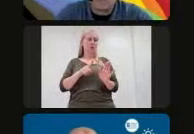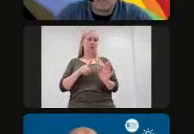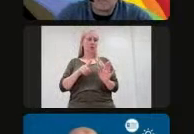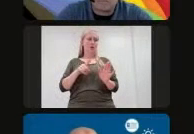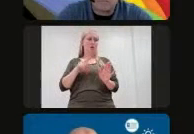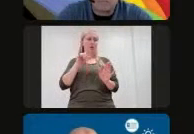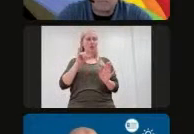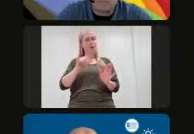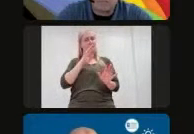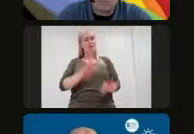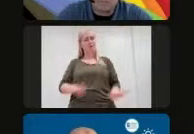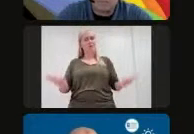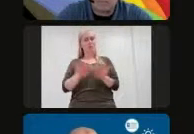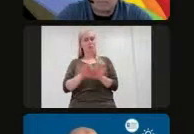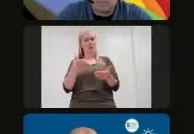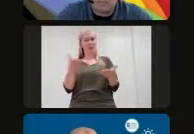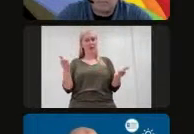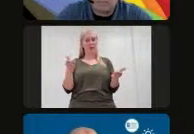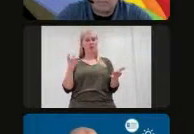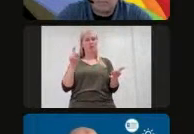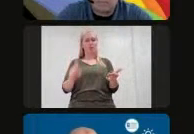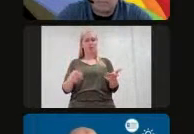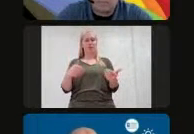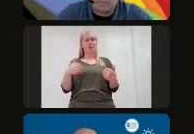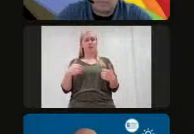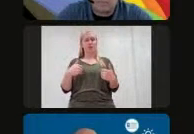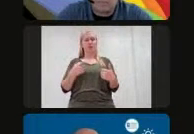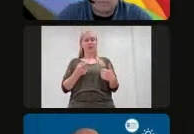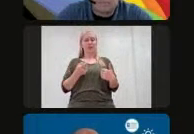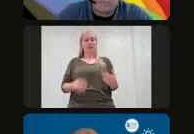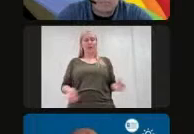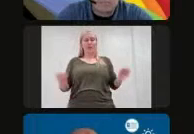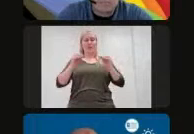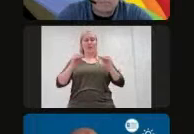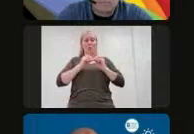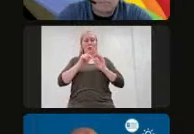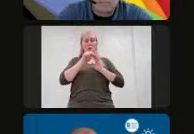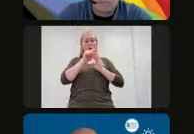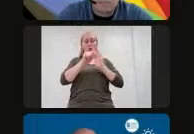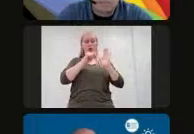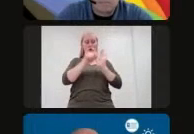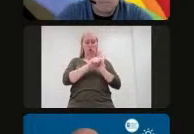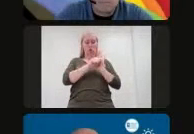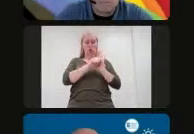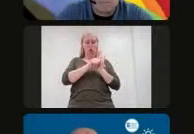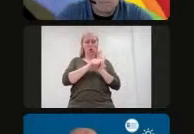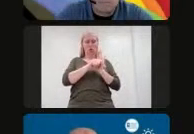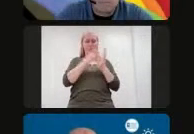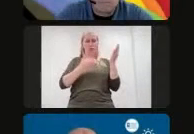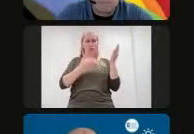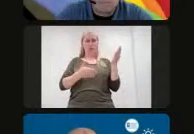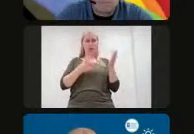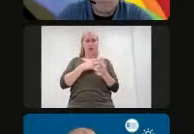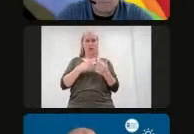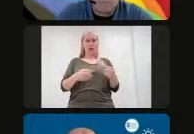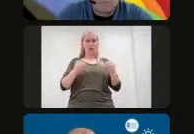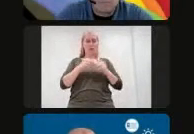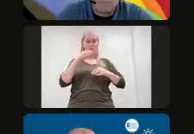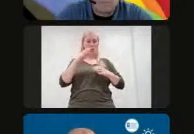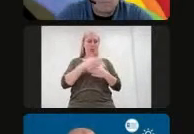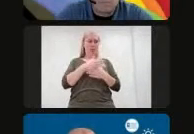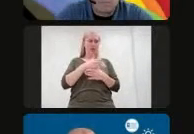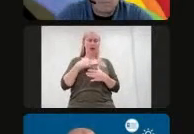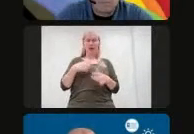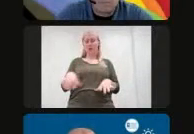is an important thing. So we need to have a little bit longer term, and then we need to have a little bit in between. So I kind of took the liberty